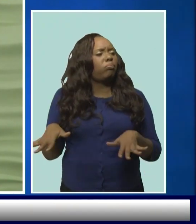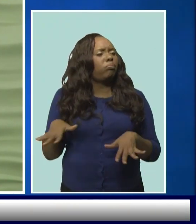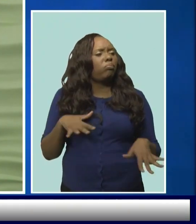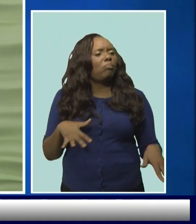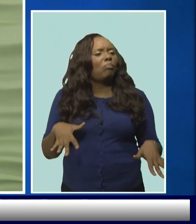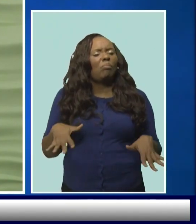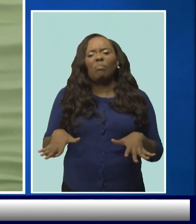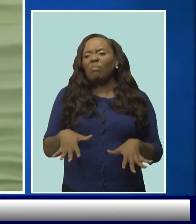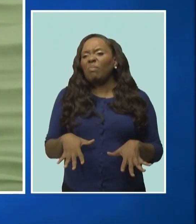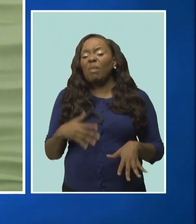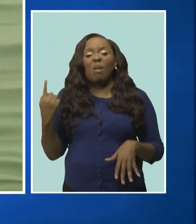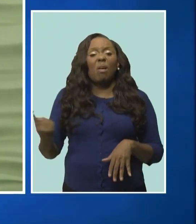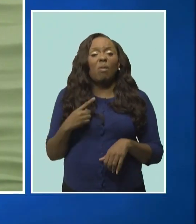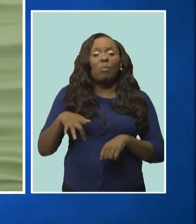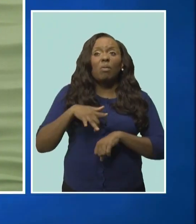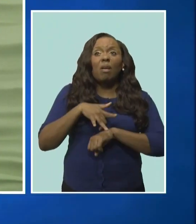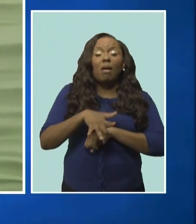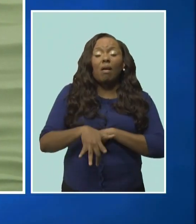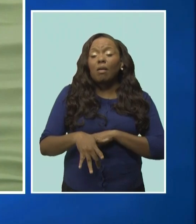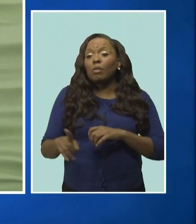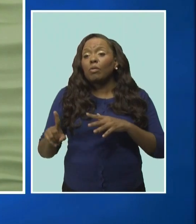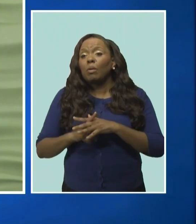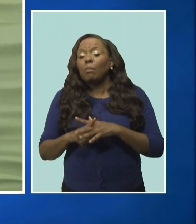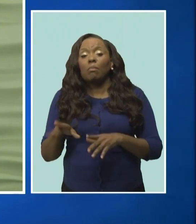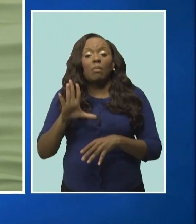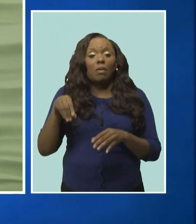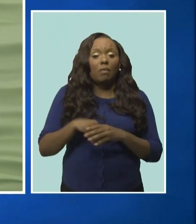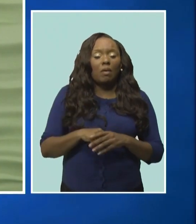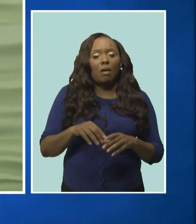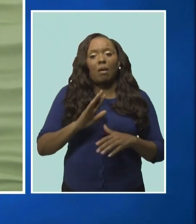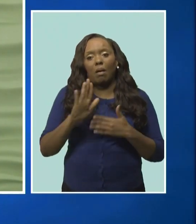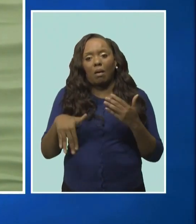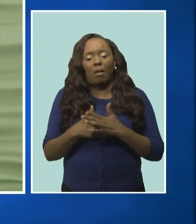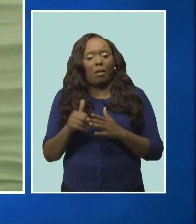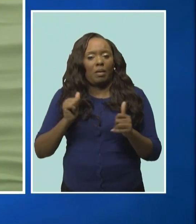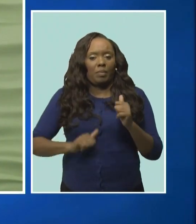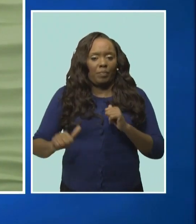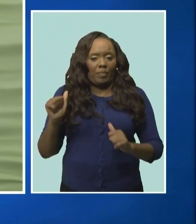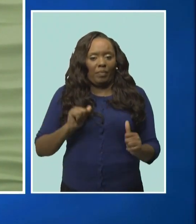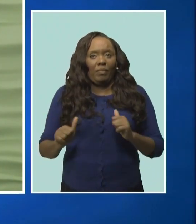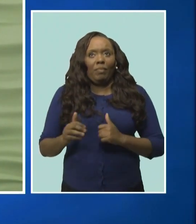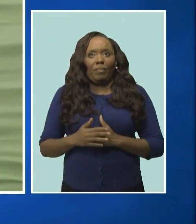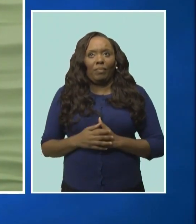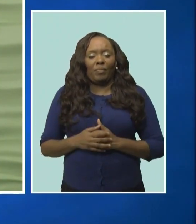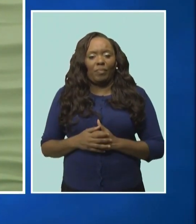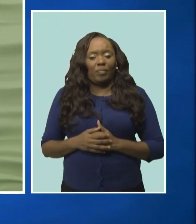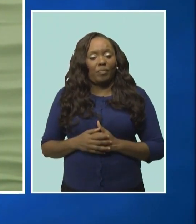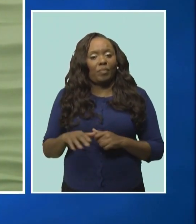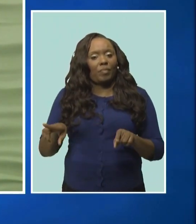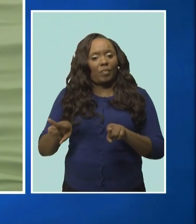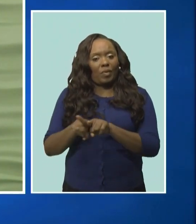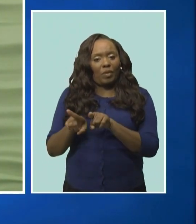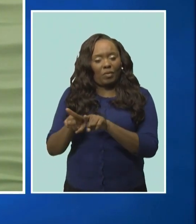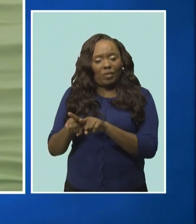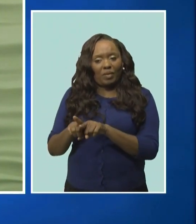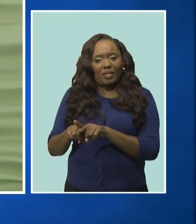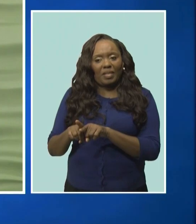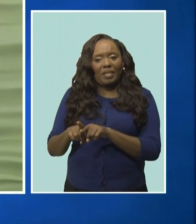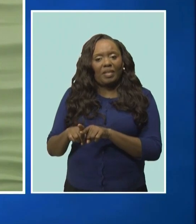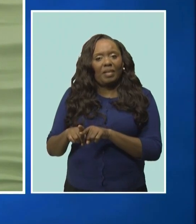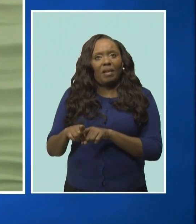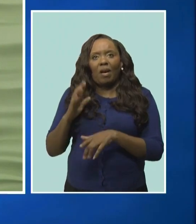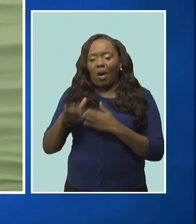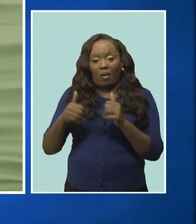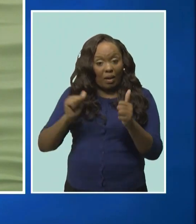always early and took part in all the activities. She would always bring us up to date on all the